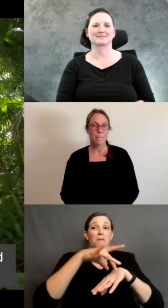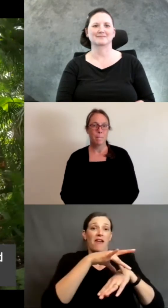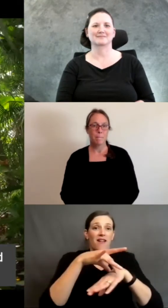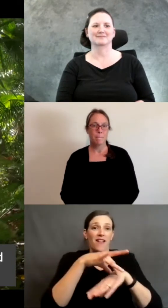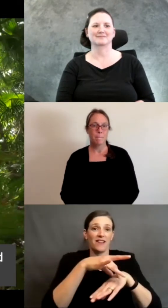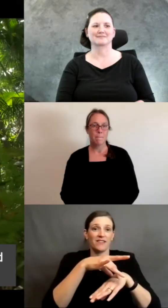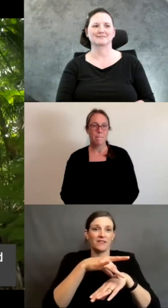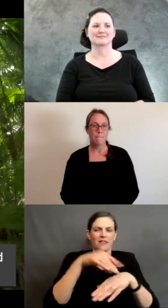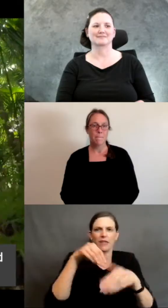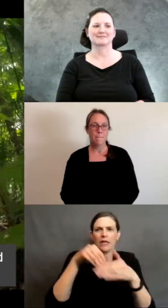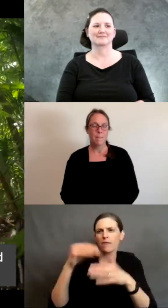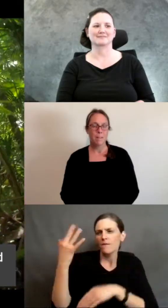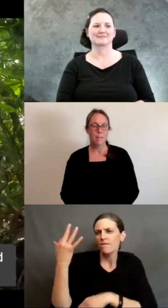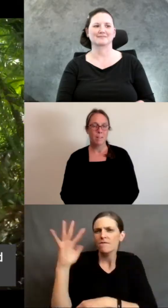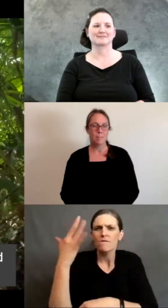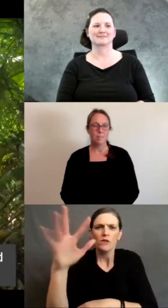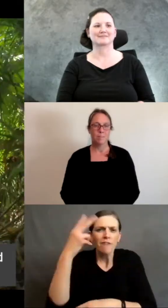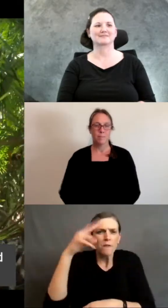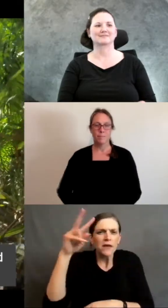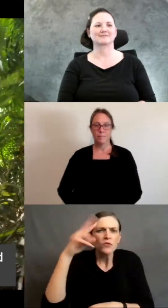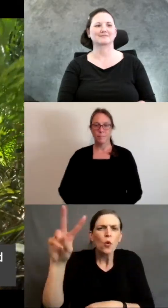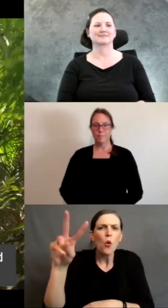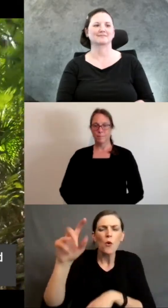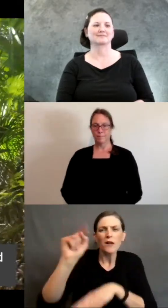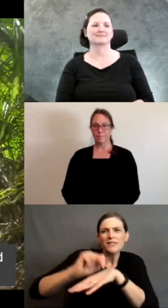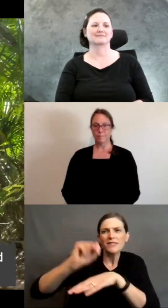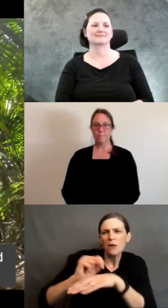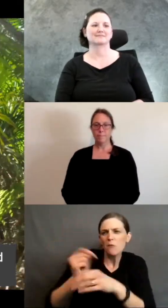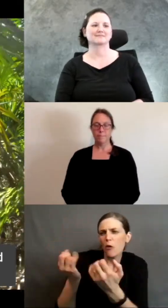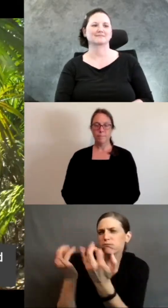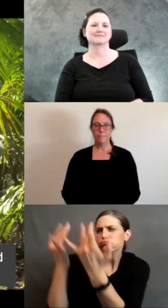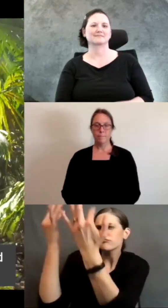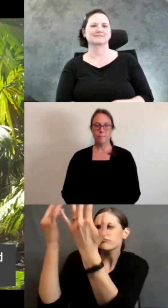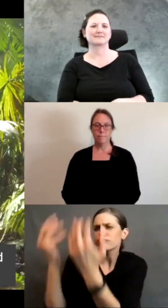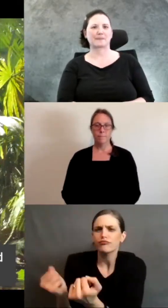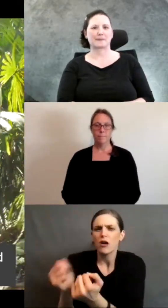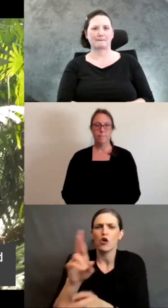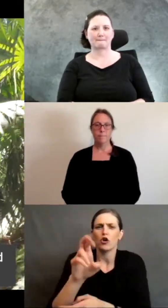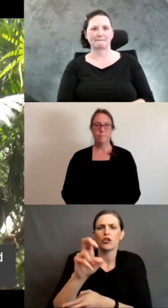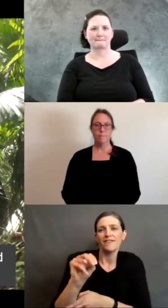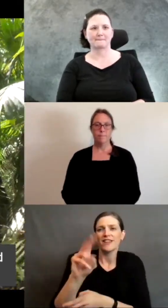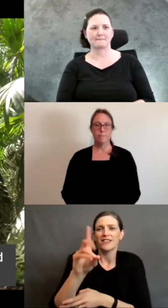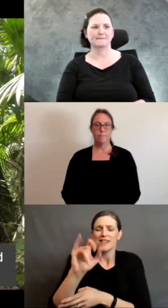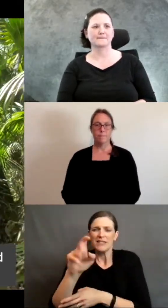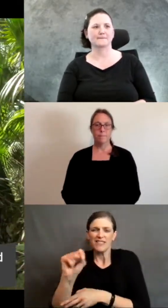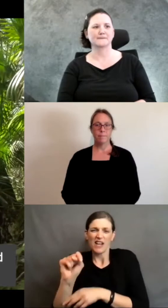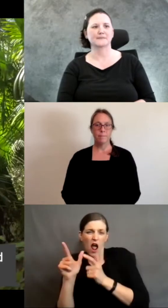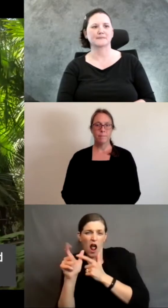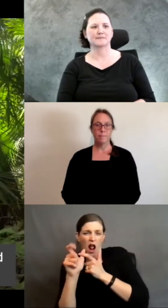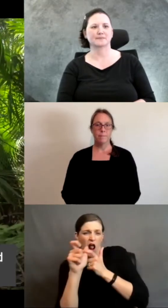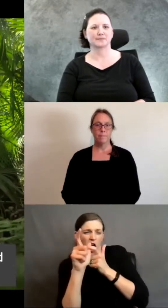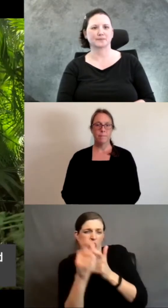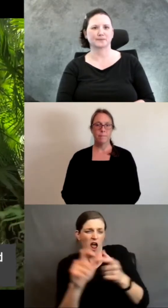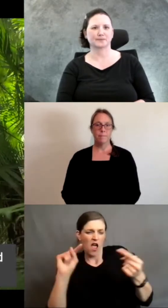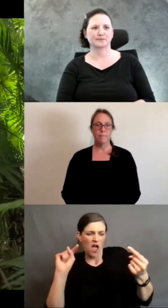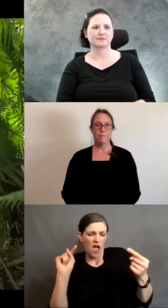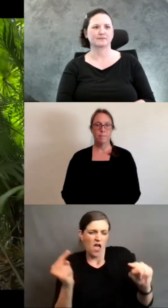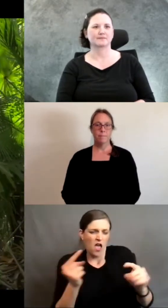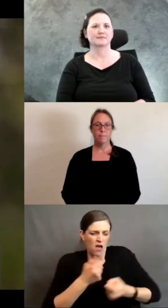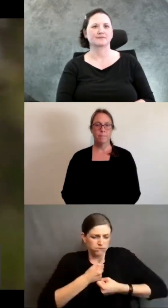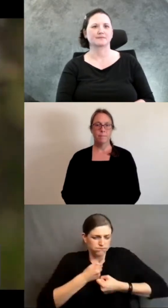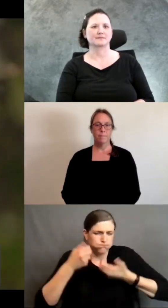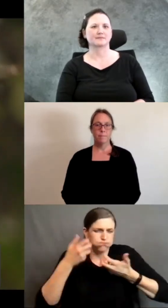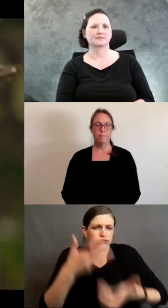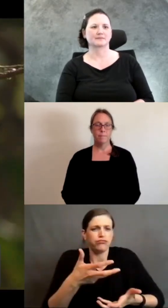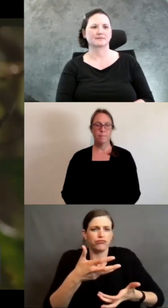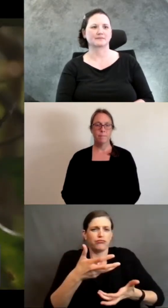In the forest of Mexico, with the burning temple behind them, Reven and Diamantina run, injured and tired.